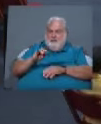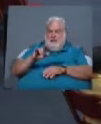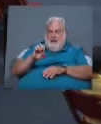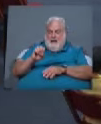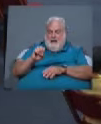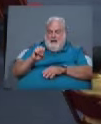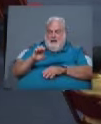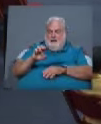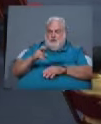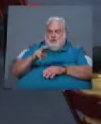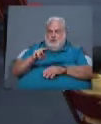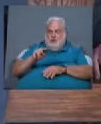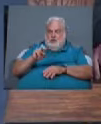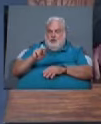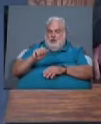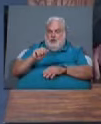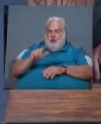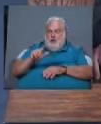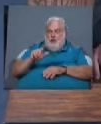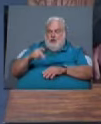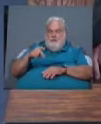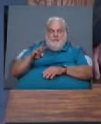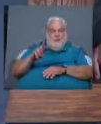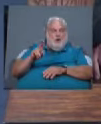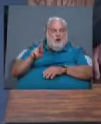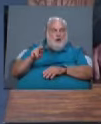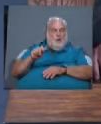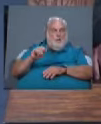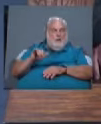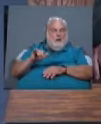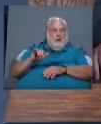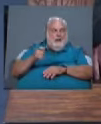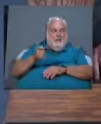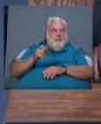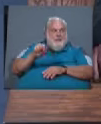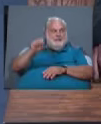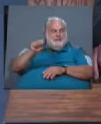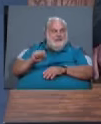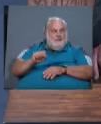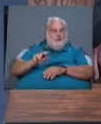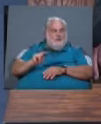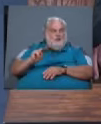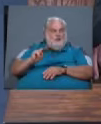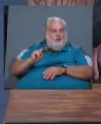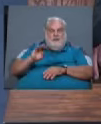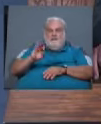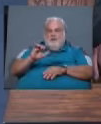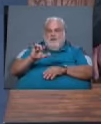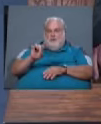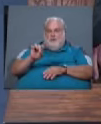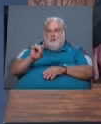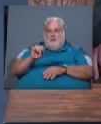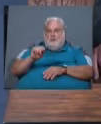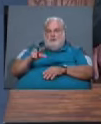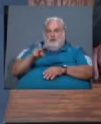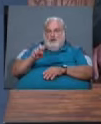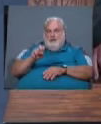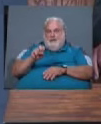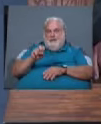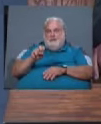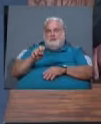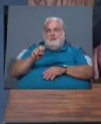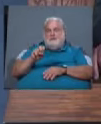of Chenal Parkway, just a little bit south of Northfield Drive, which is south